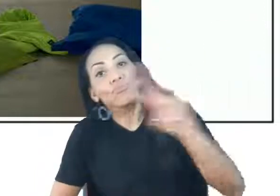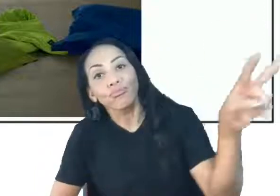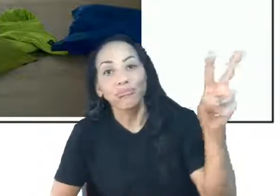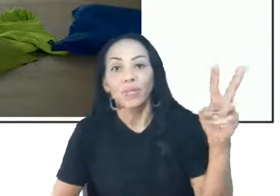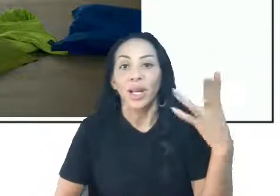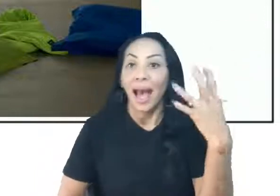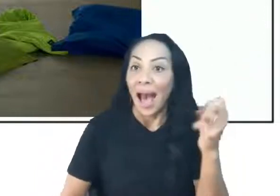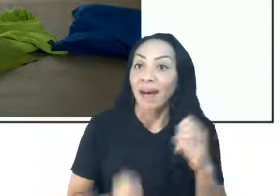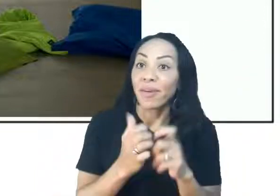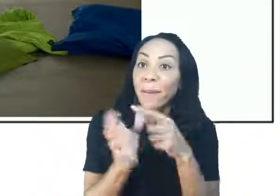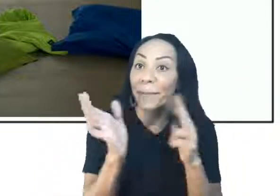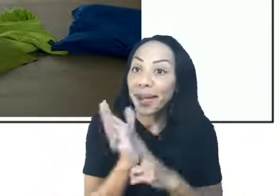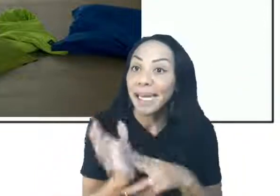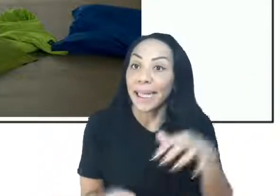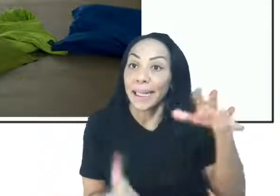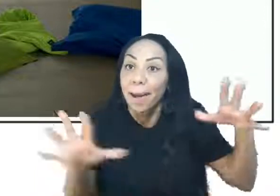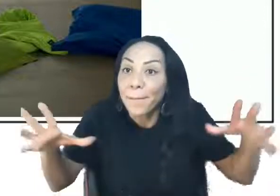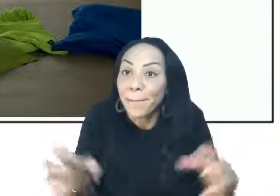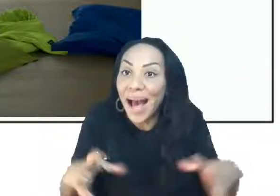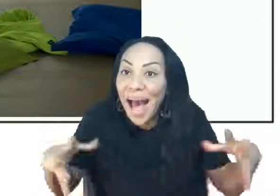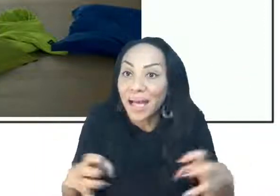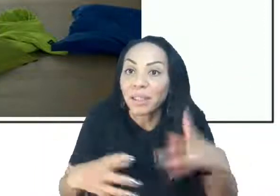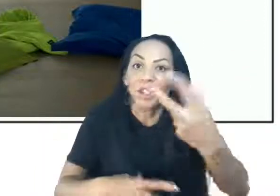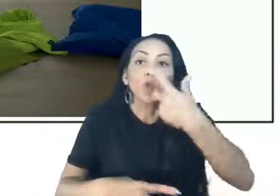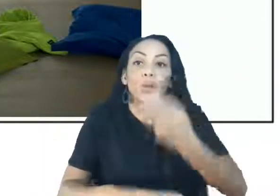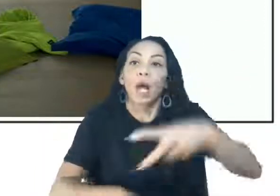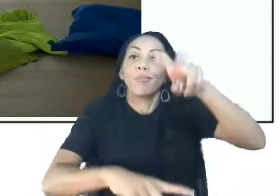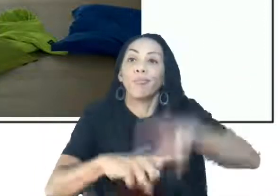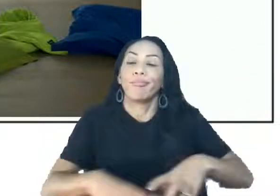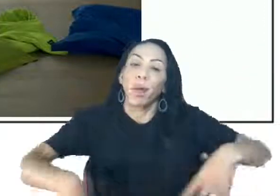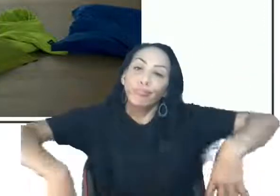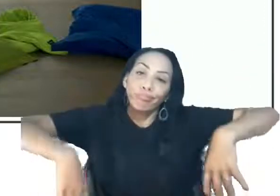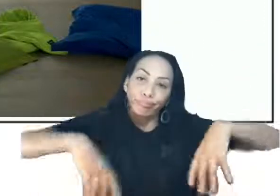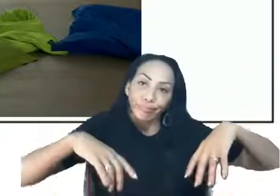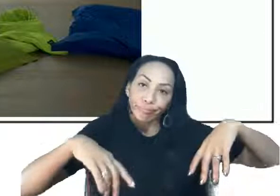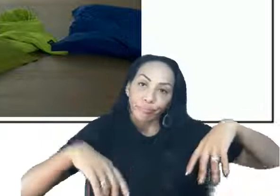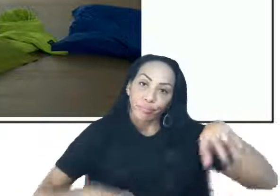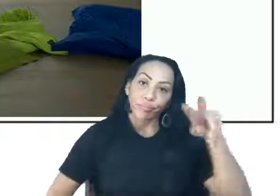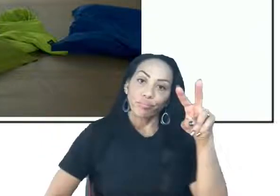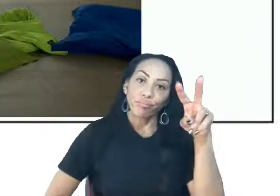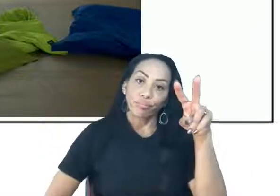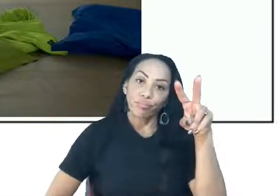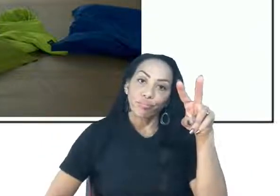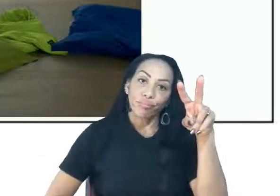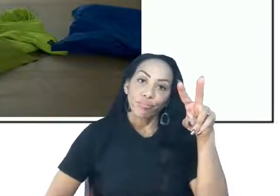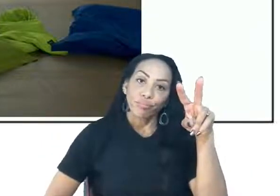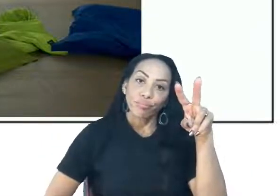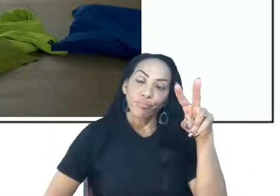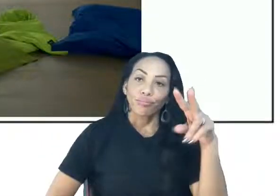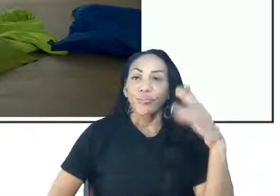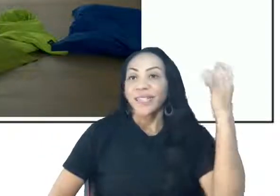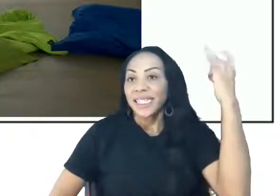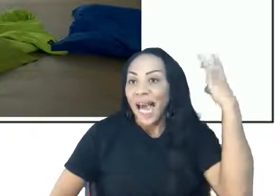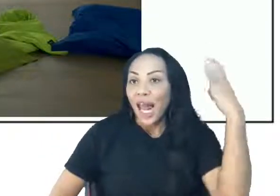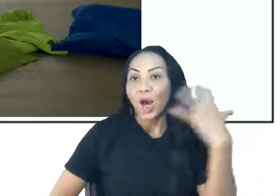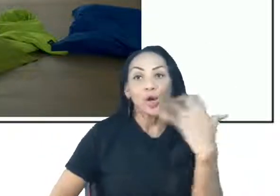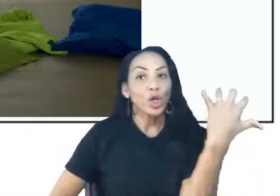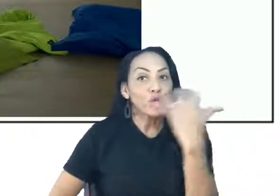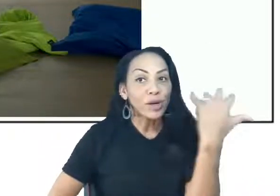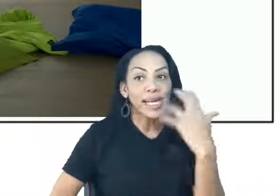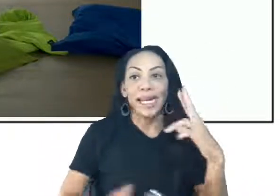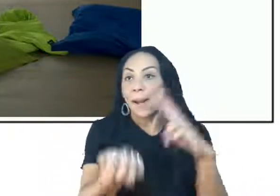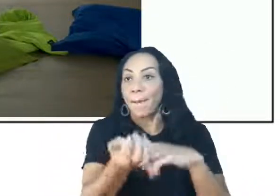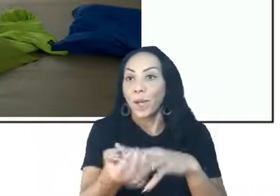see in this image, there's like green and yellow and blue beanbags, and then in the background